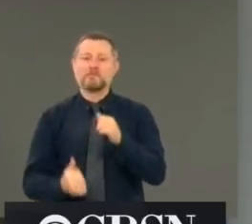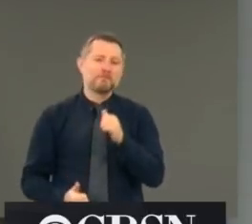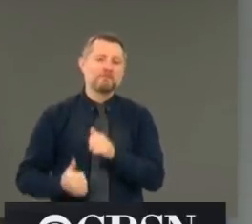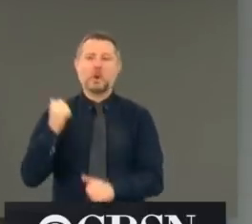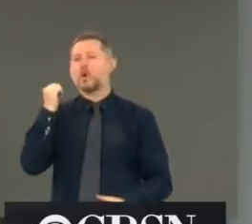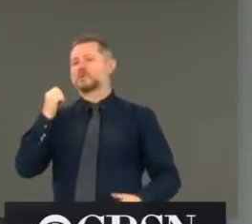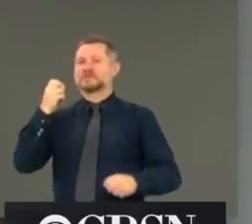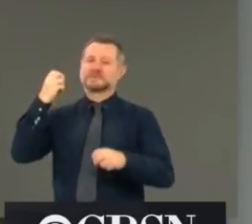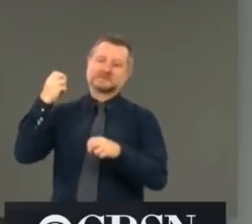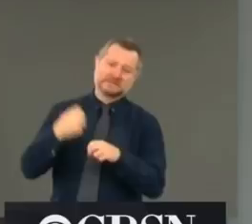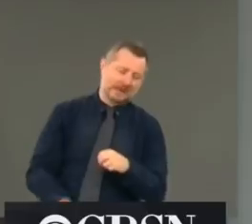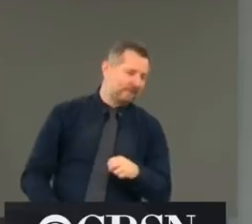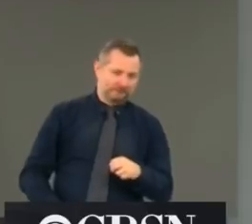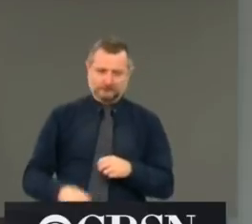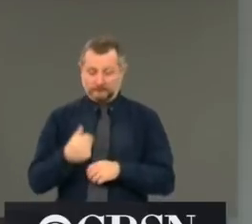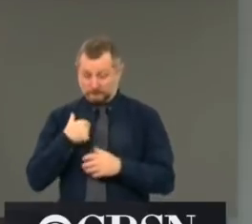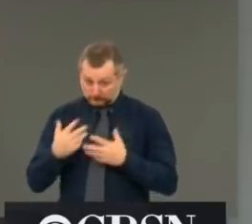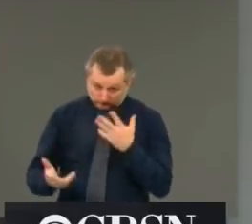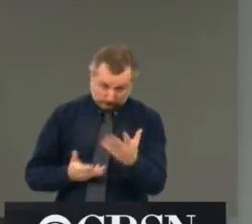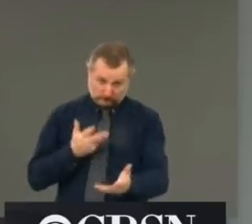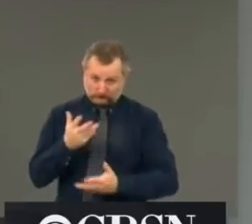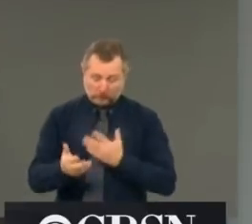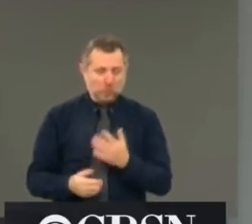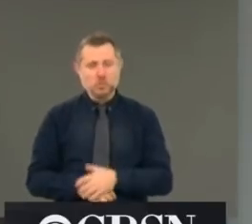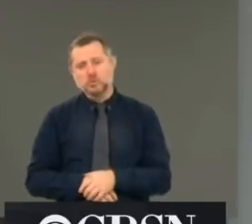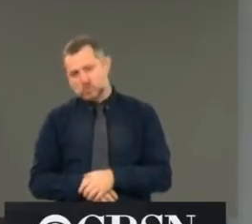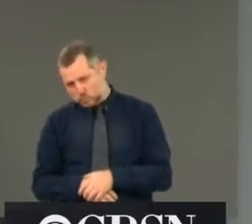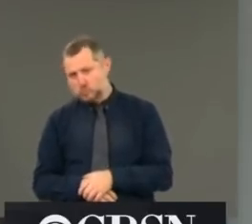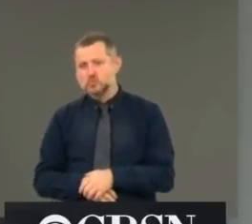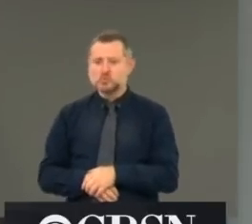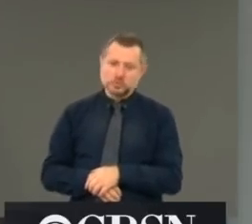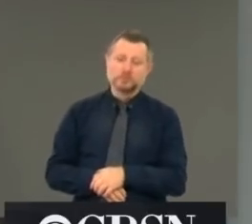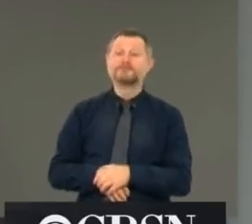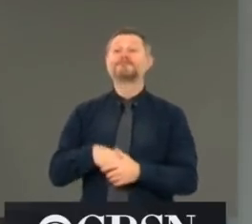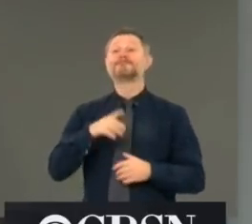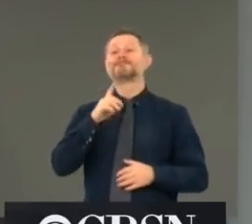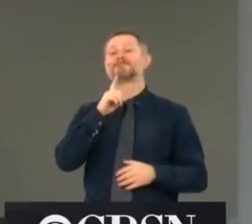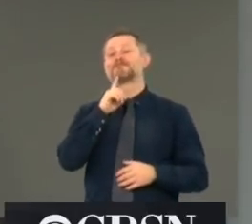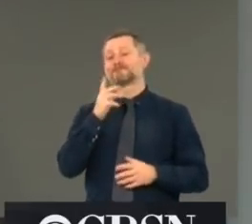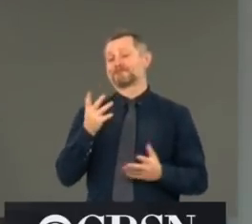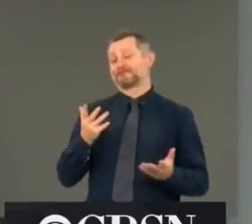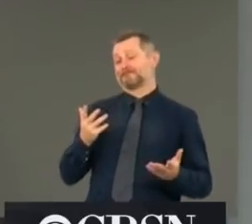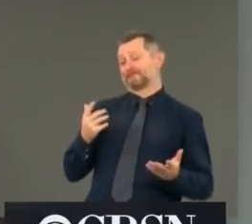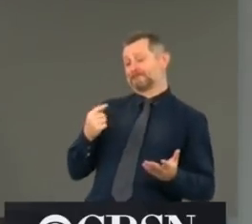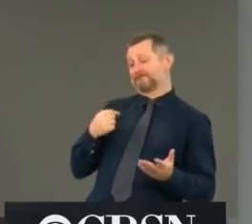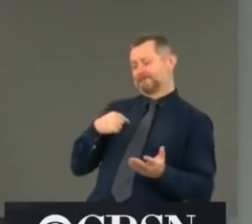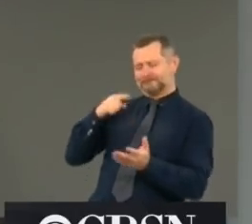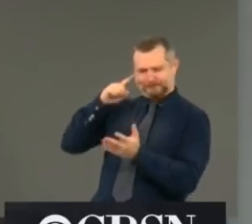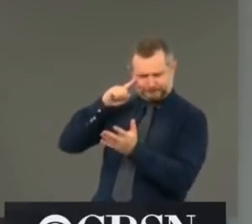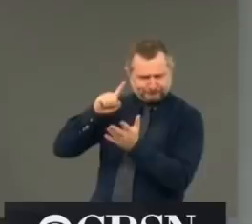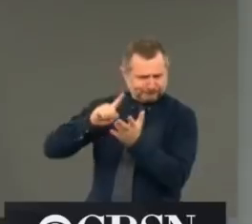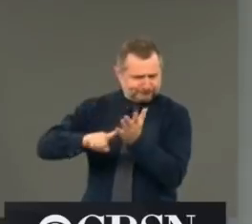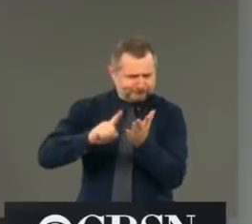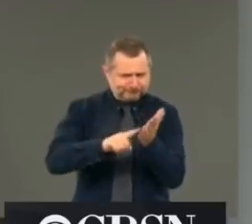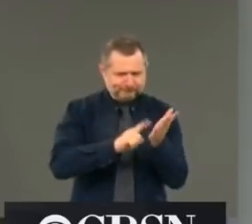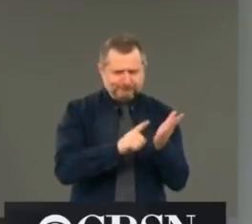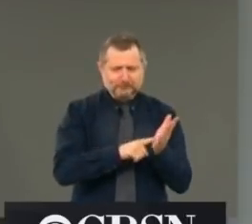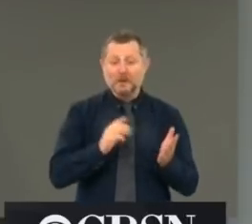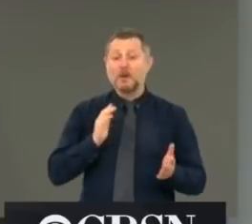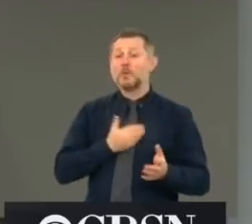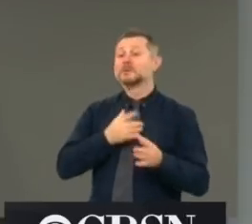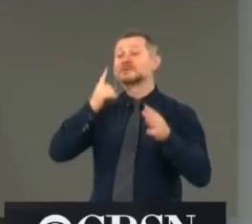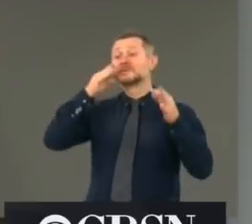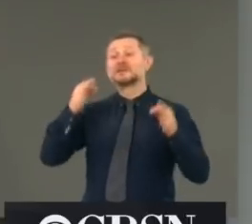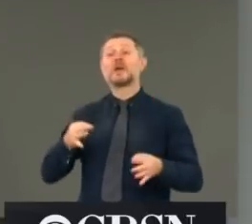about or pass the message on, pass the advice on. But we've always made decisions based on facts